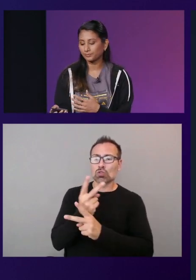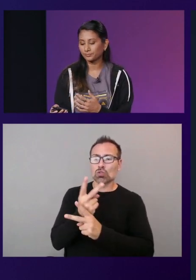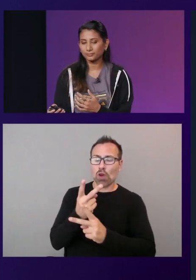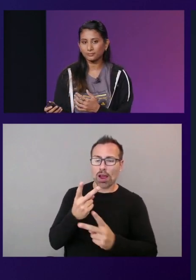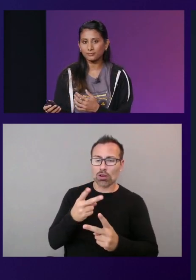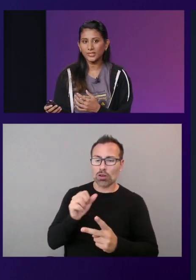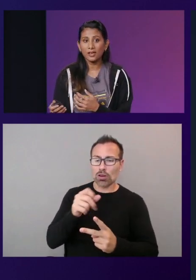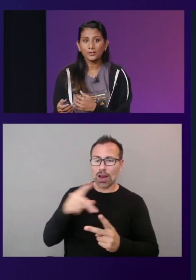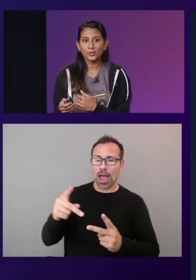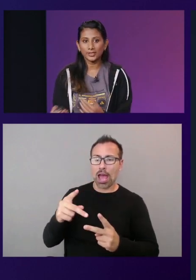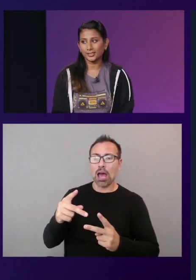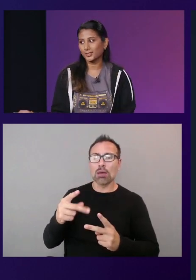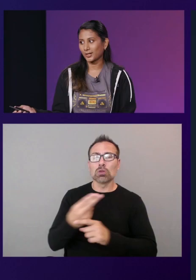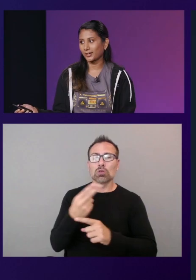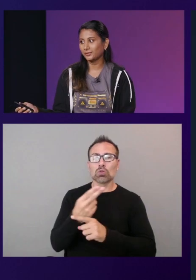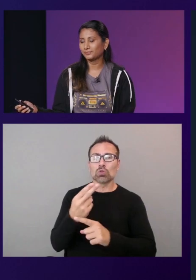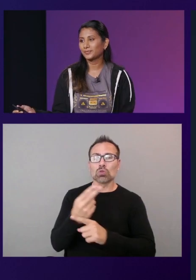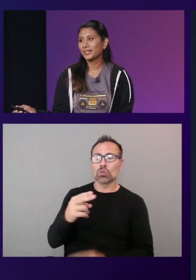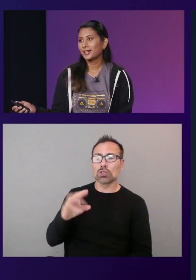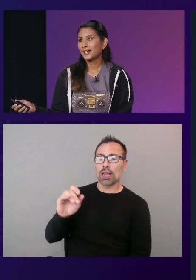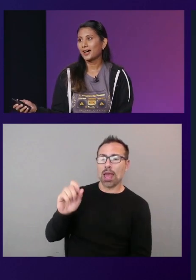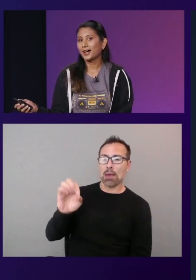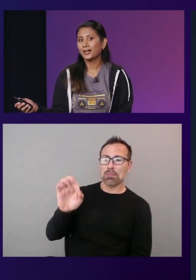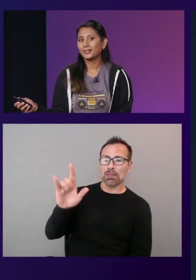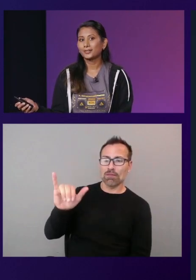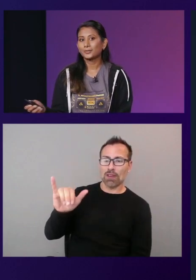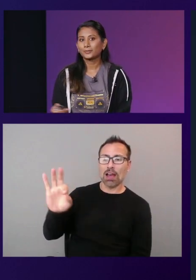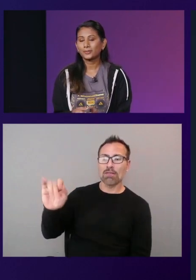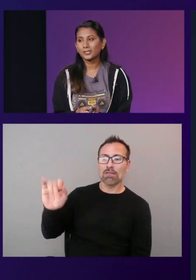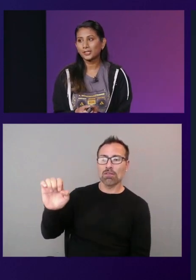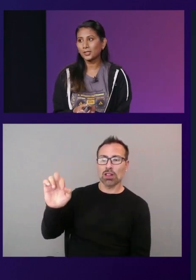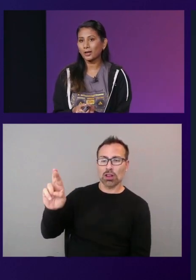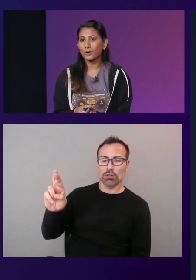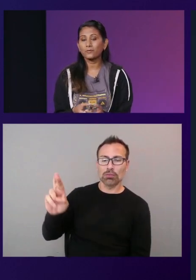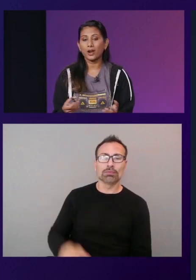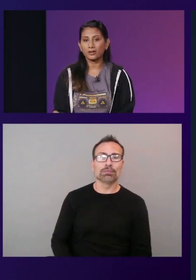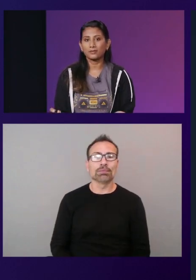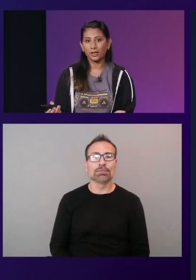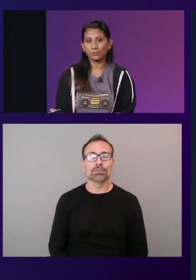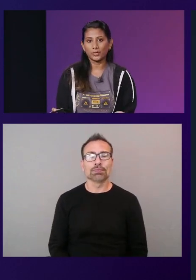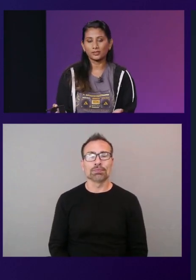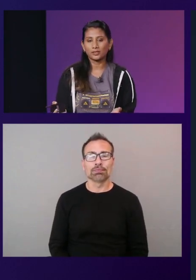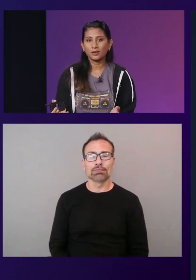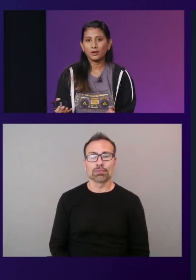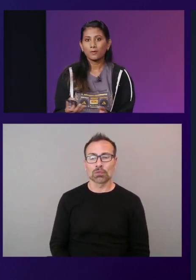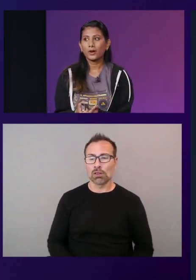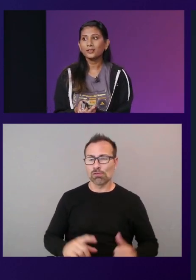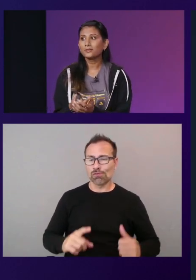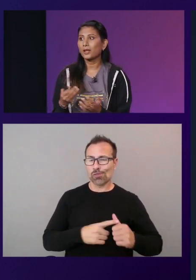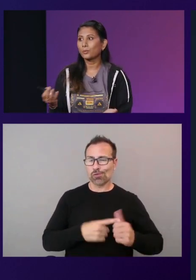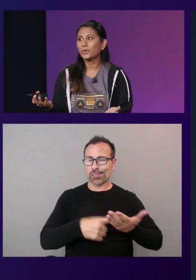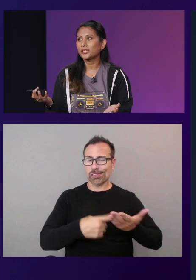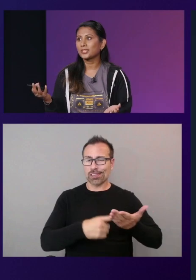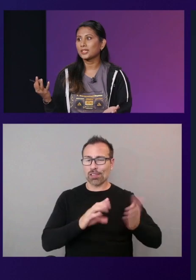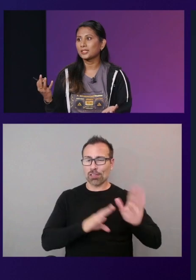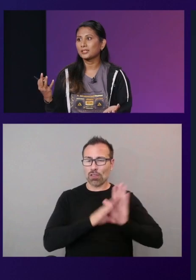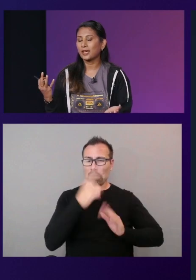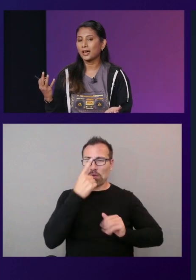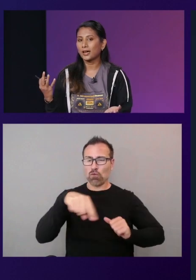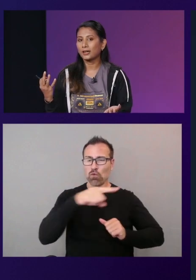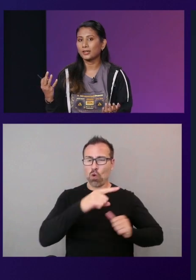project. So let's get started. First, let's talk about front-end development. Front-end development